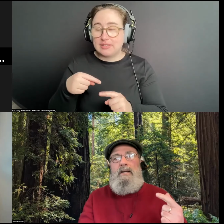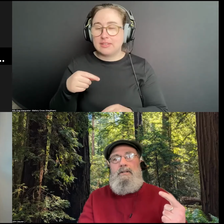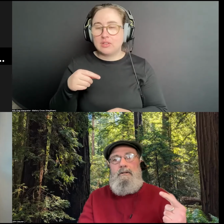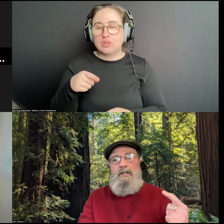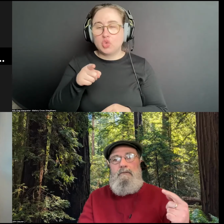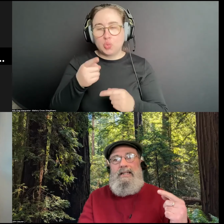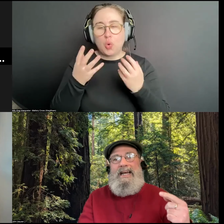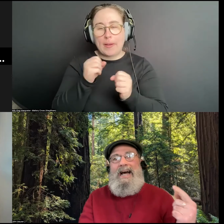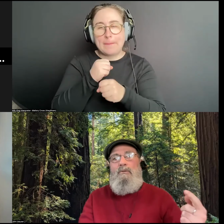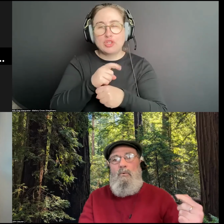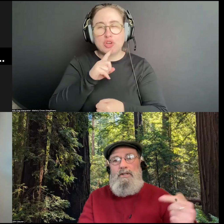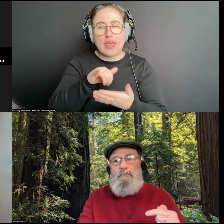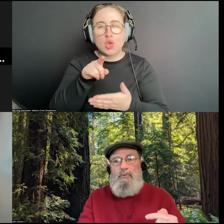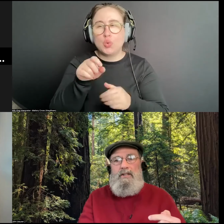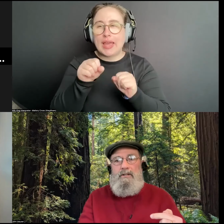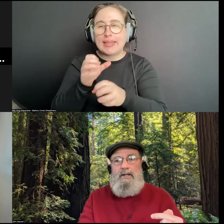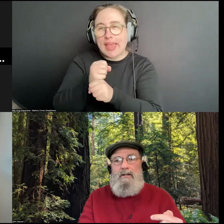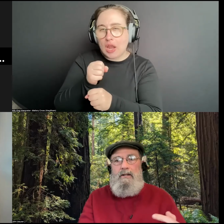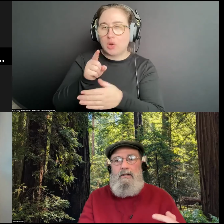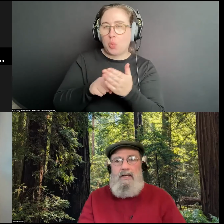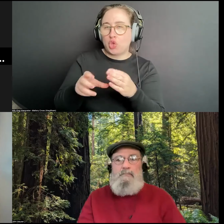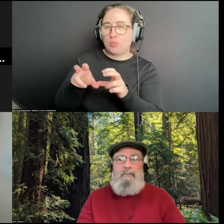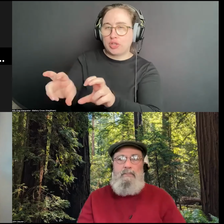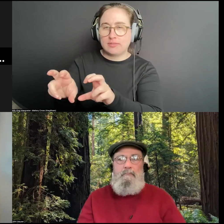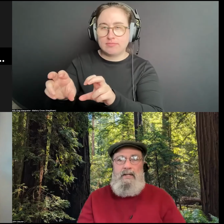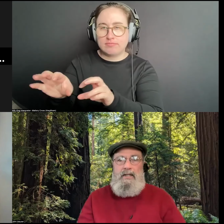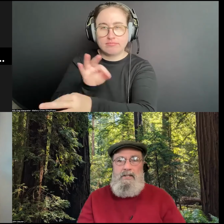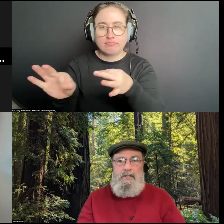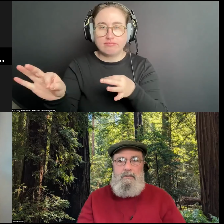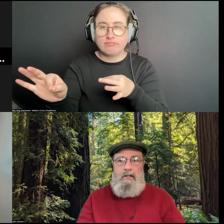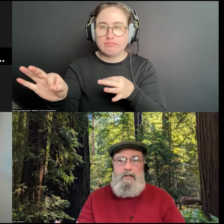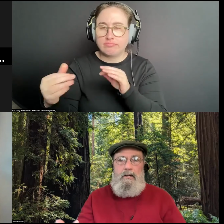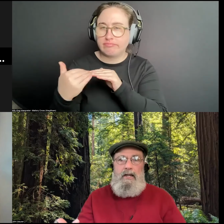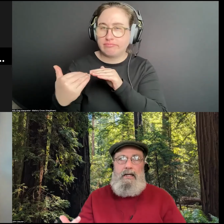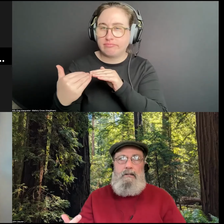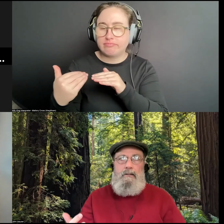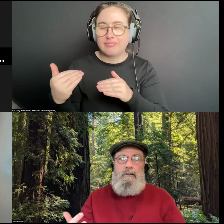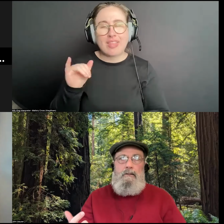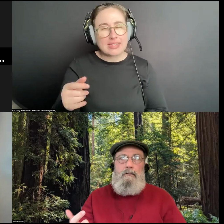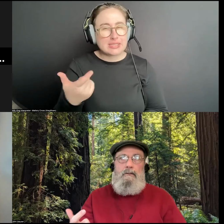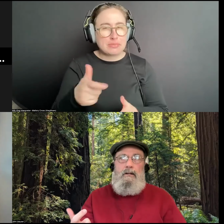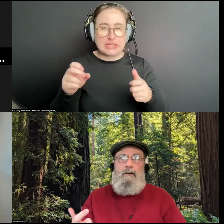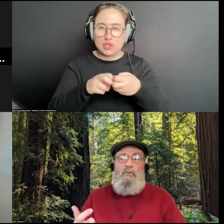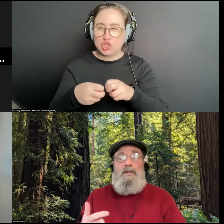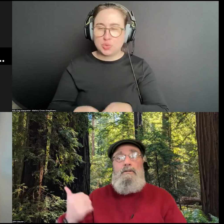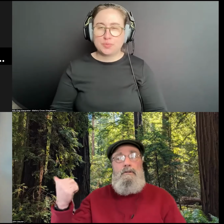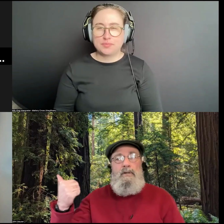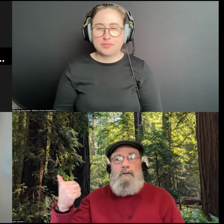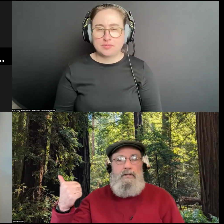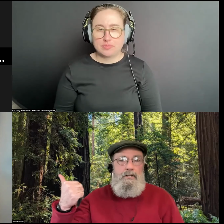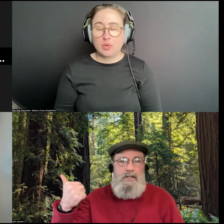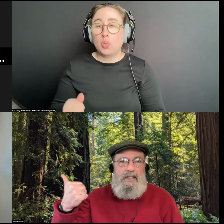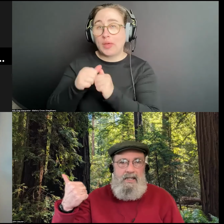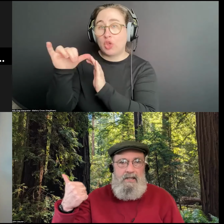want to make sure that you can get out what you put into it. That's probably the biggest issue. And with YouTube,